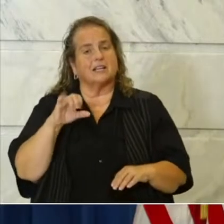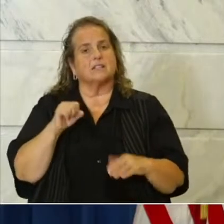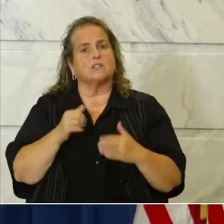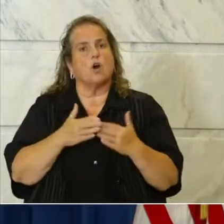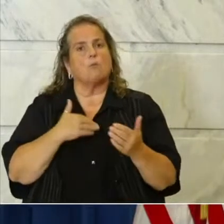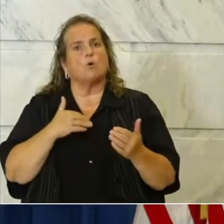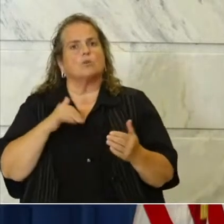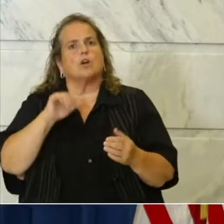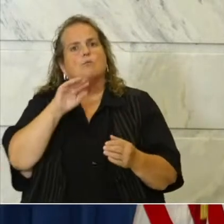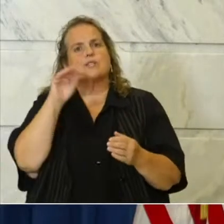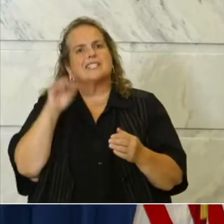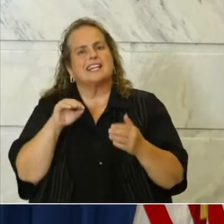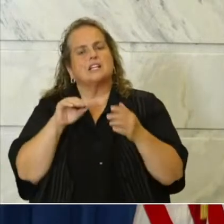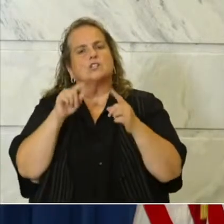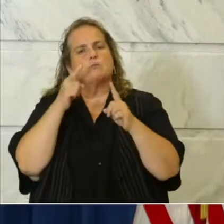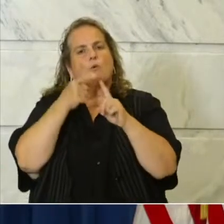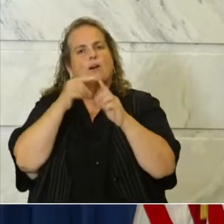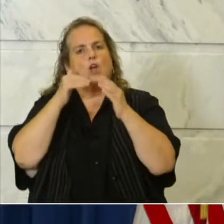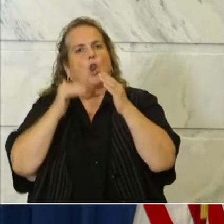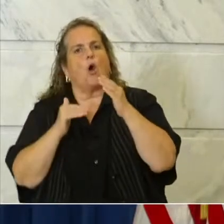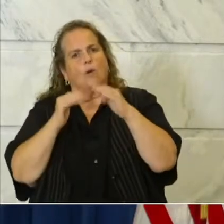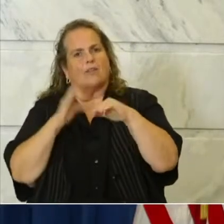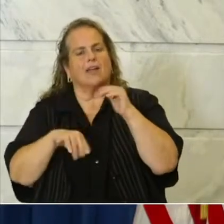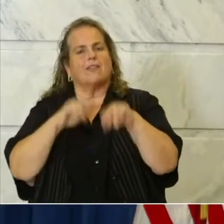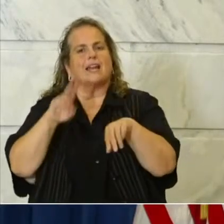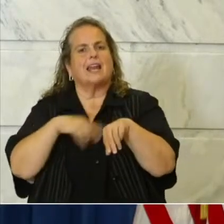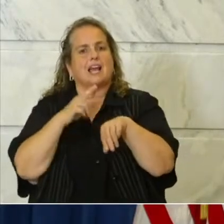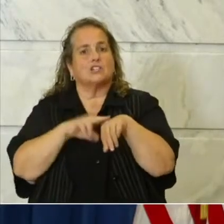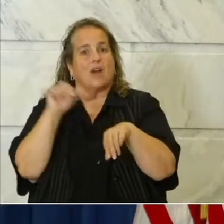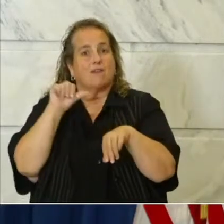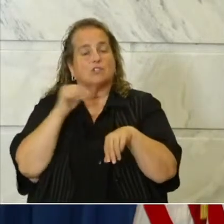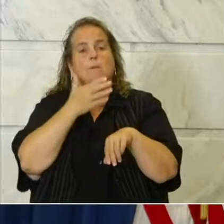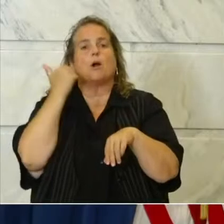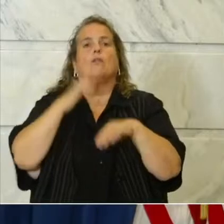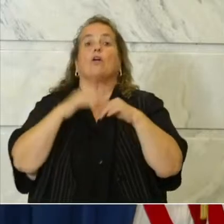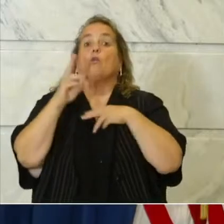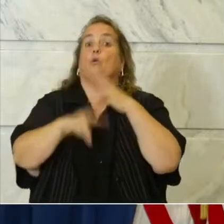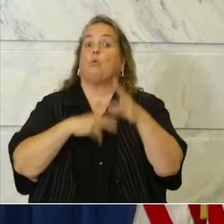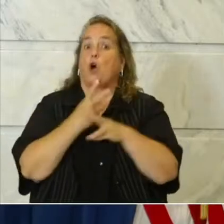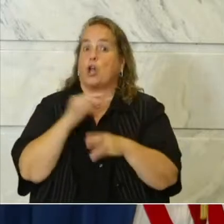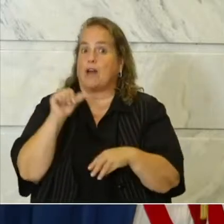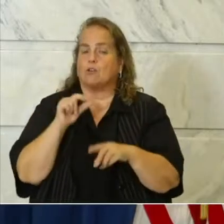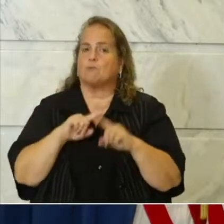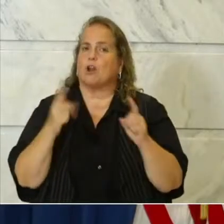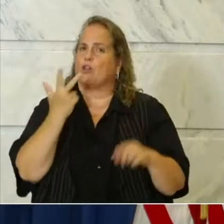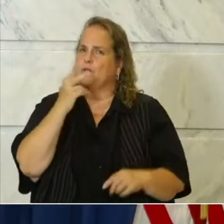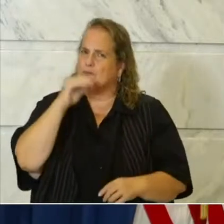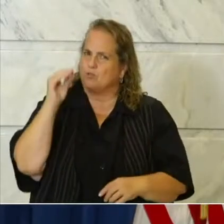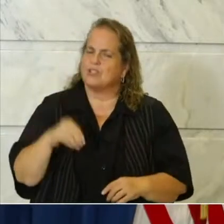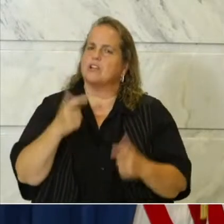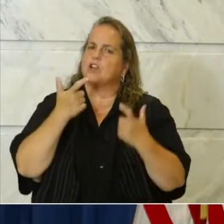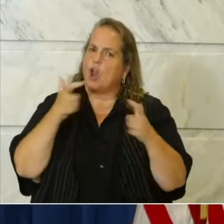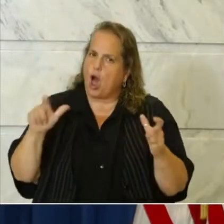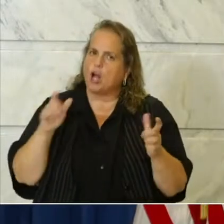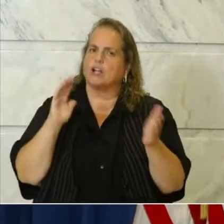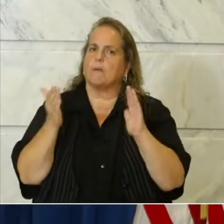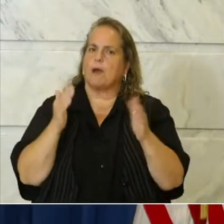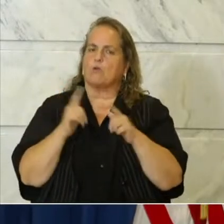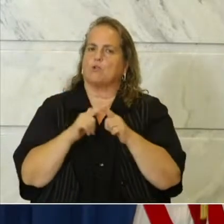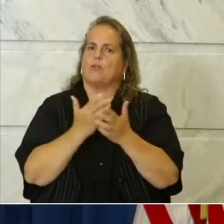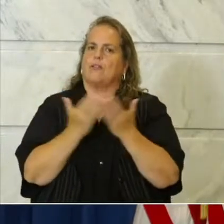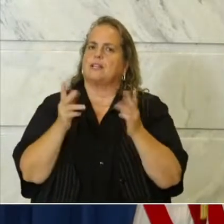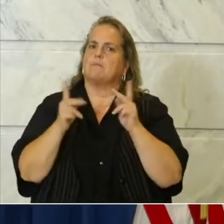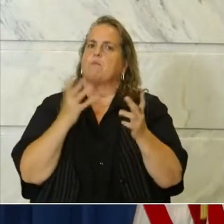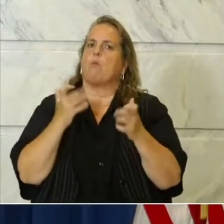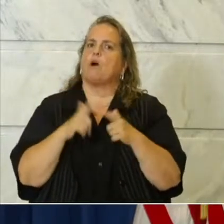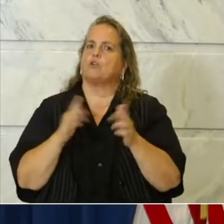a percentage point lower than the national average, much better than the world average, but it's also 3% is a lot compared to the things that people want